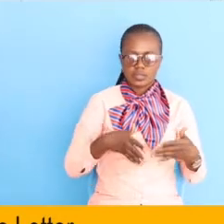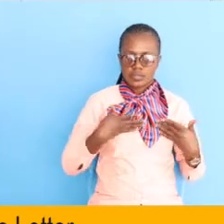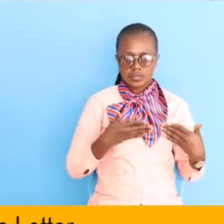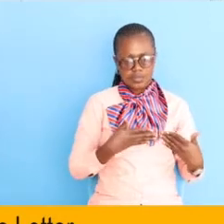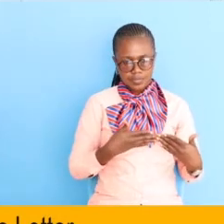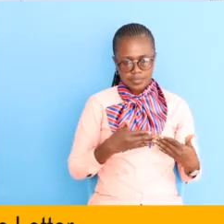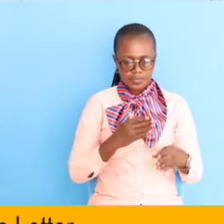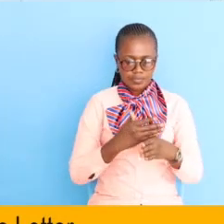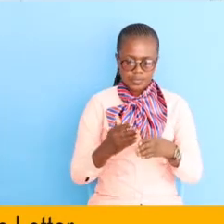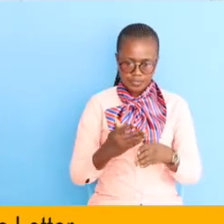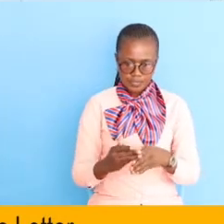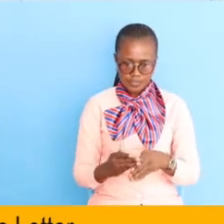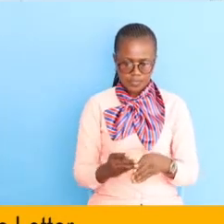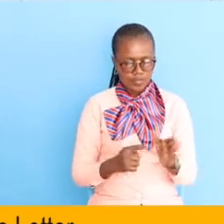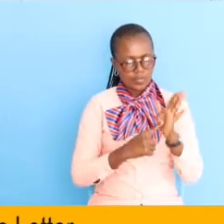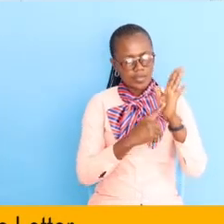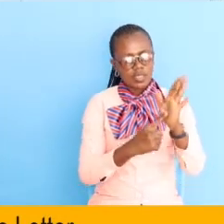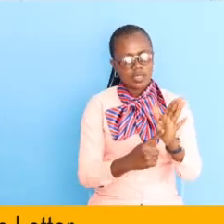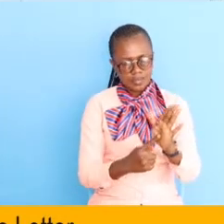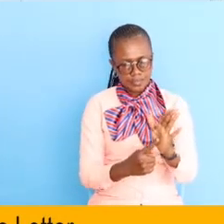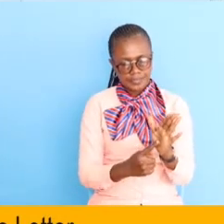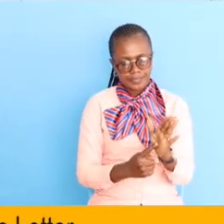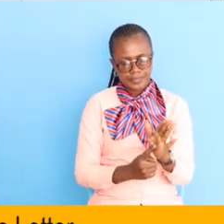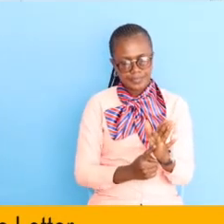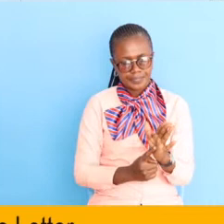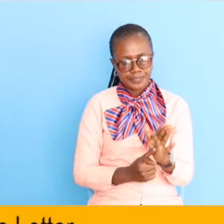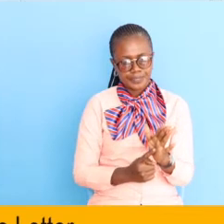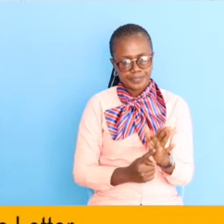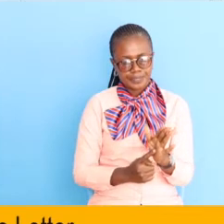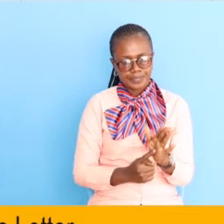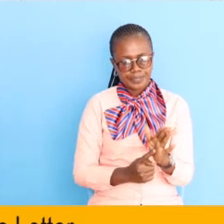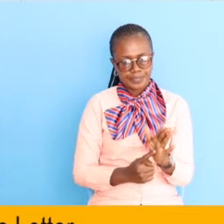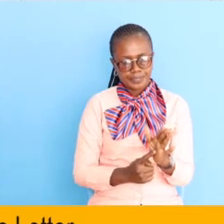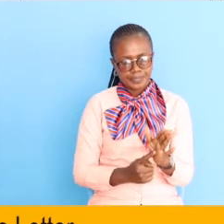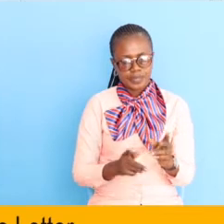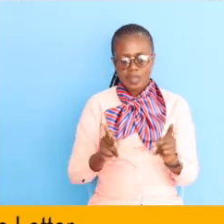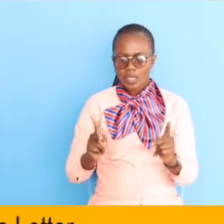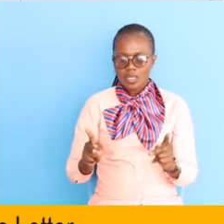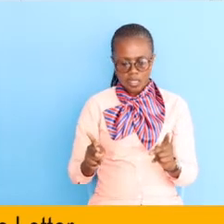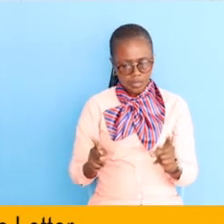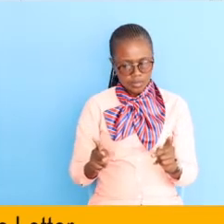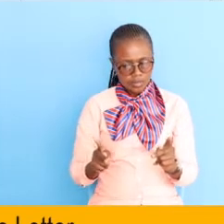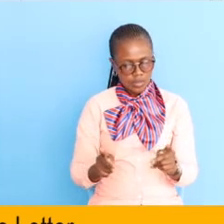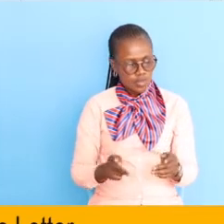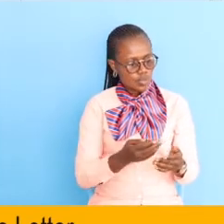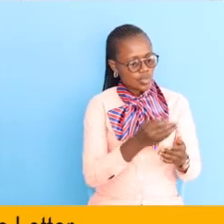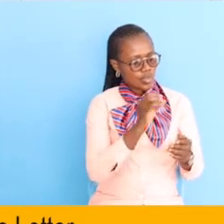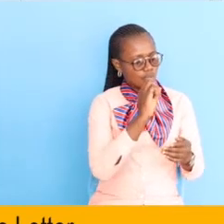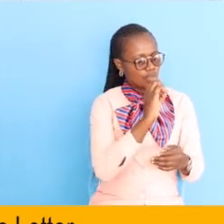use. For example, if you have your address that reads